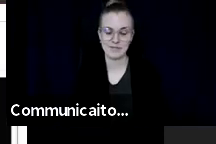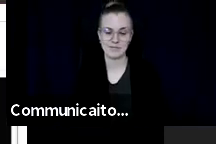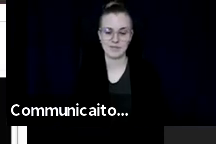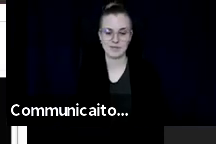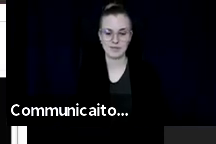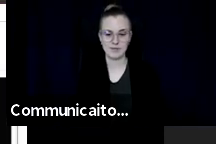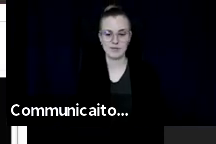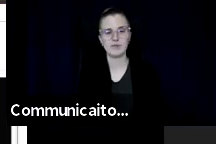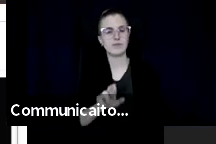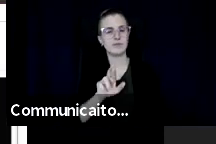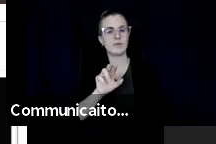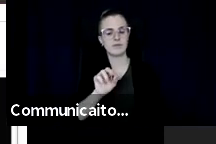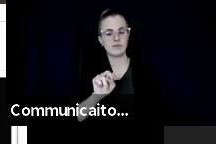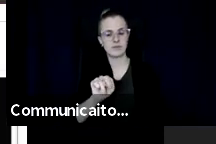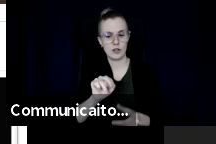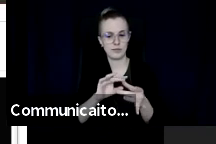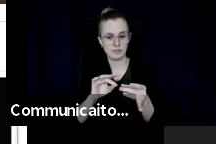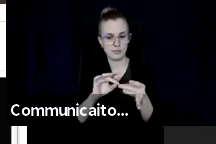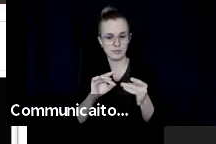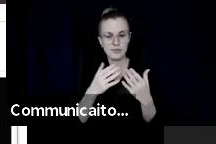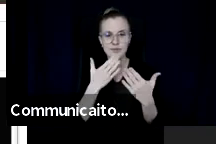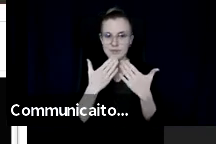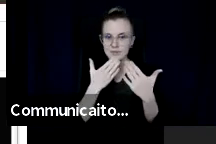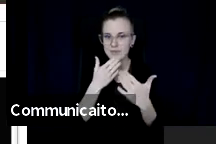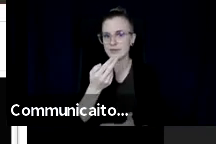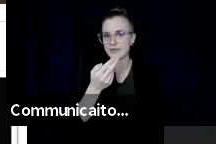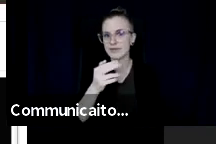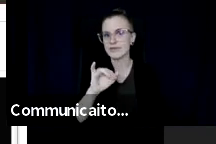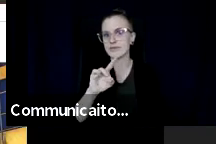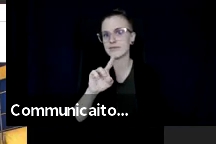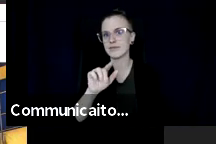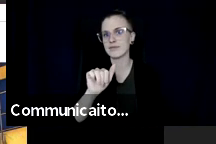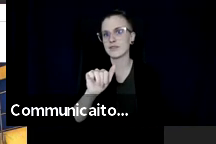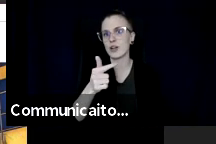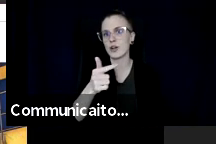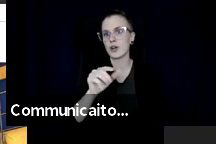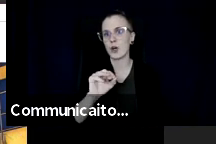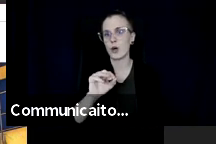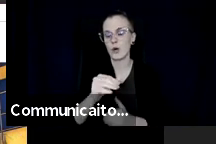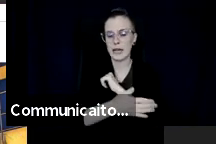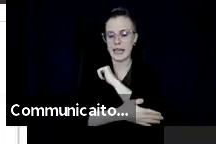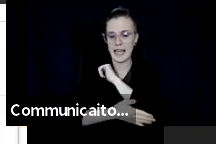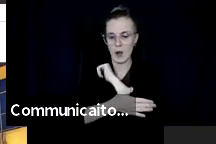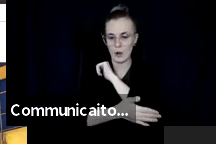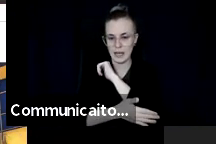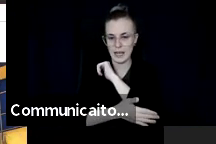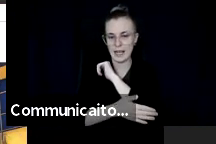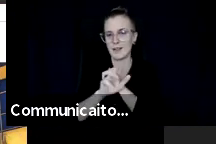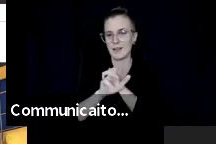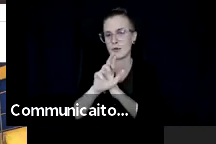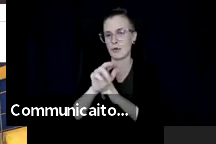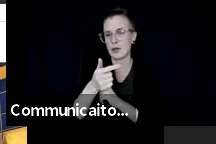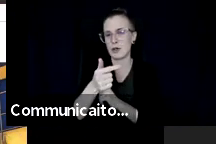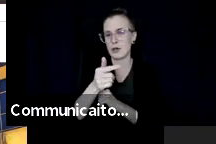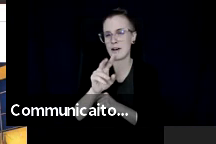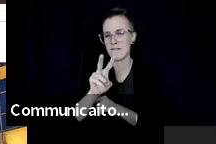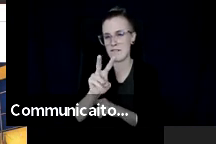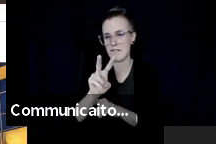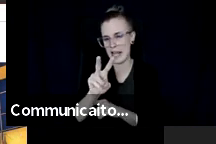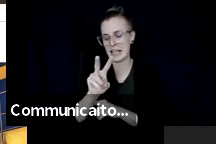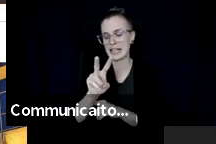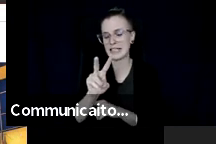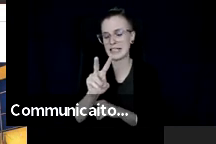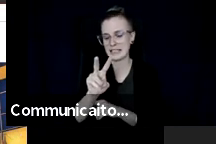All right, thanks to Hidalgo County and the Rio Grande Valley for that excellent video. The reason we do this is to spark